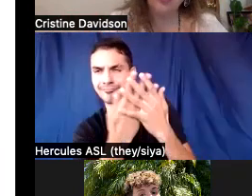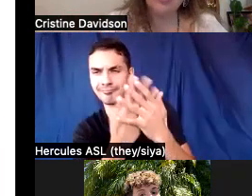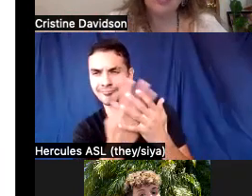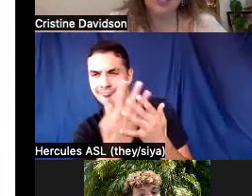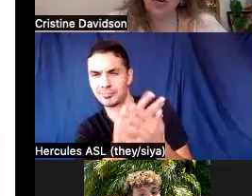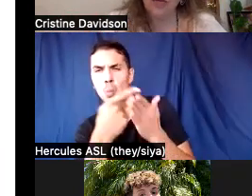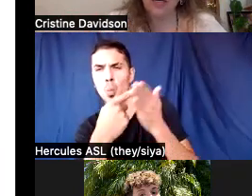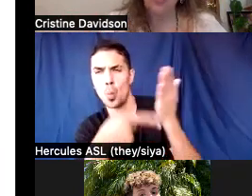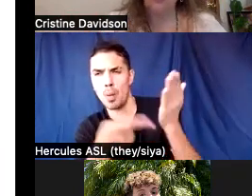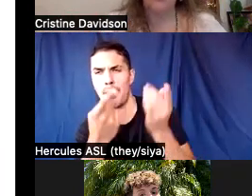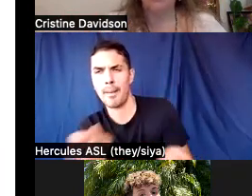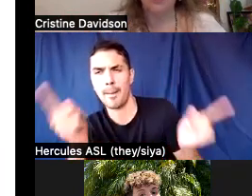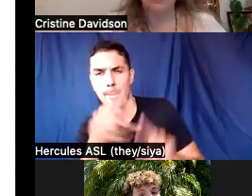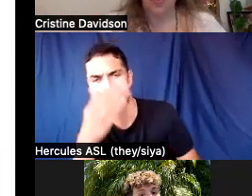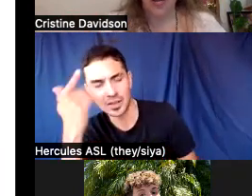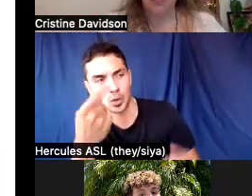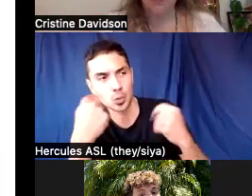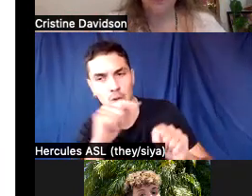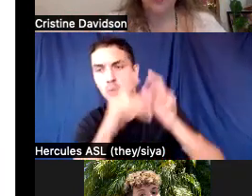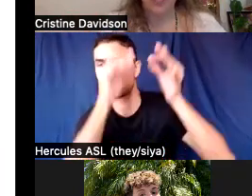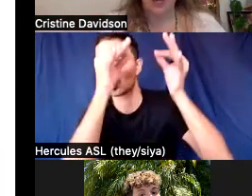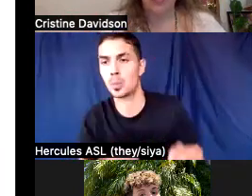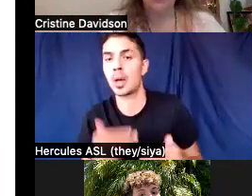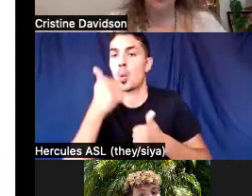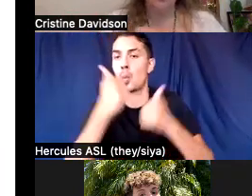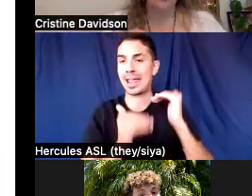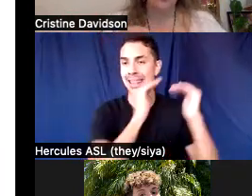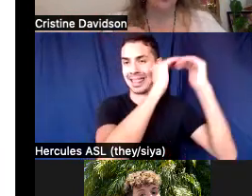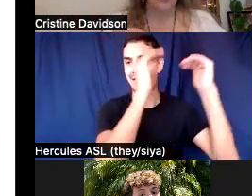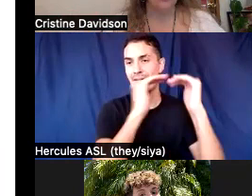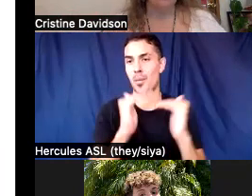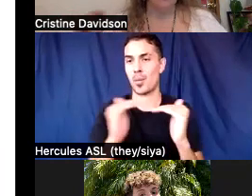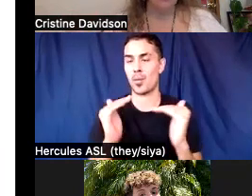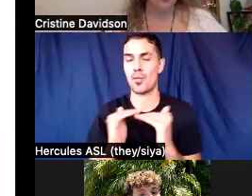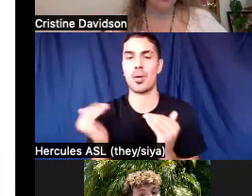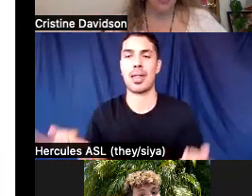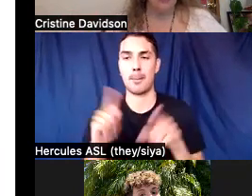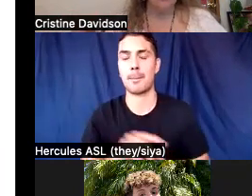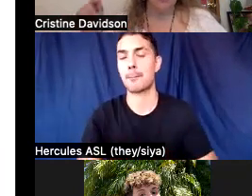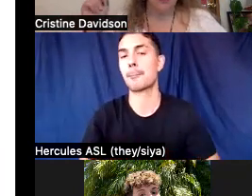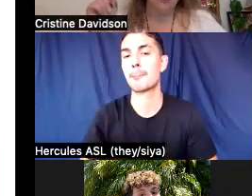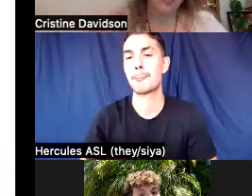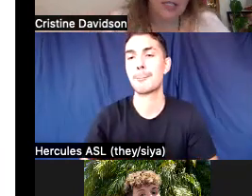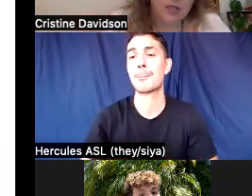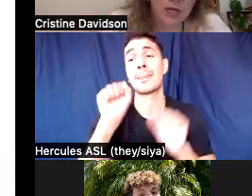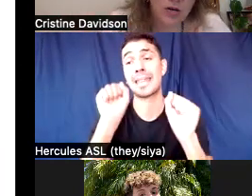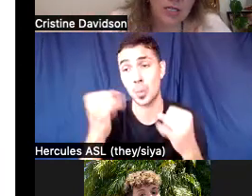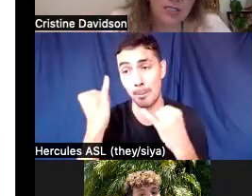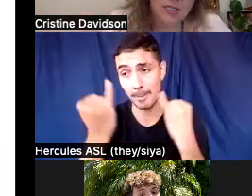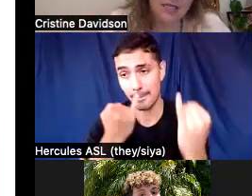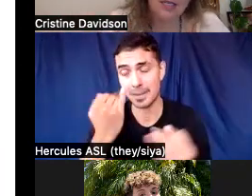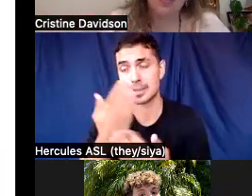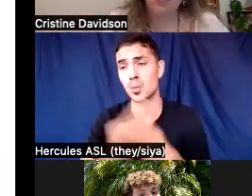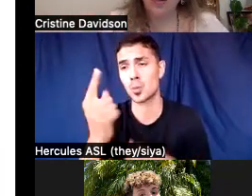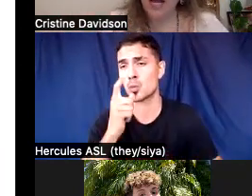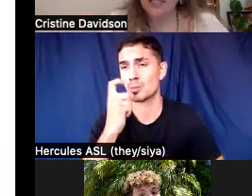they're trying to determine what level of crime happened. So can you imagine, as somebody who just